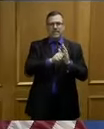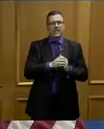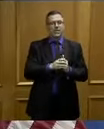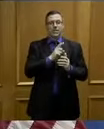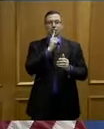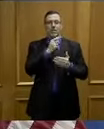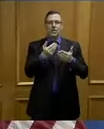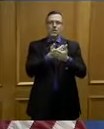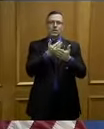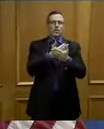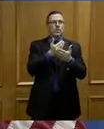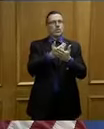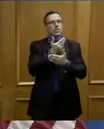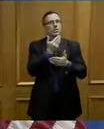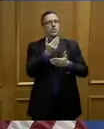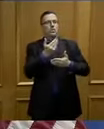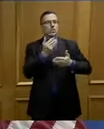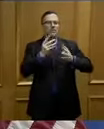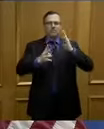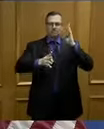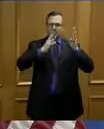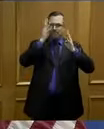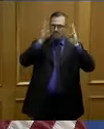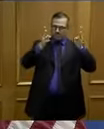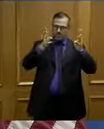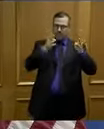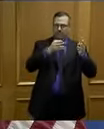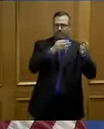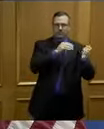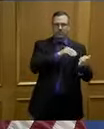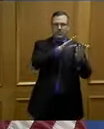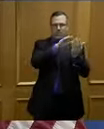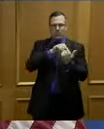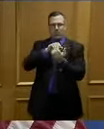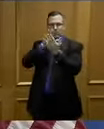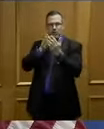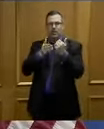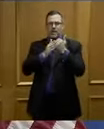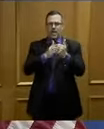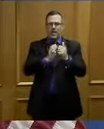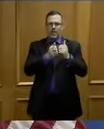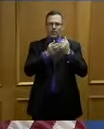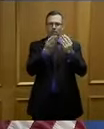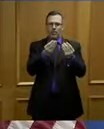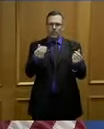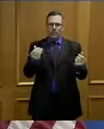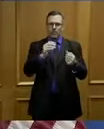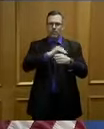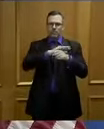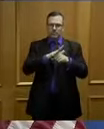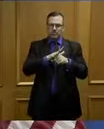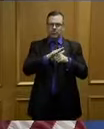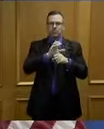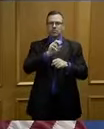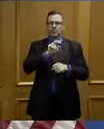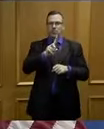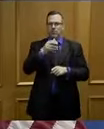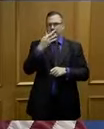believe, ways to address this COVID-19 crisis that we face and the economic implications of